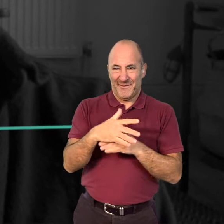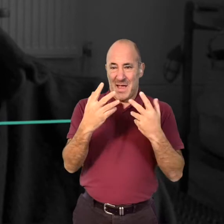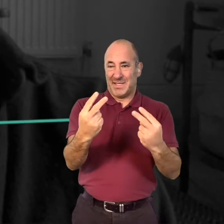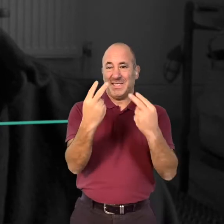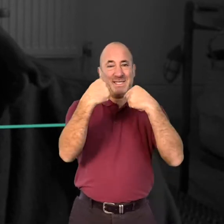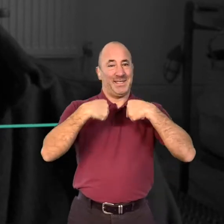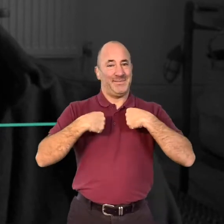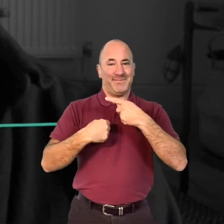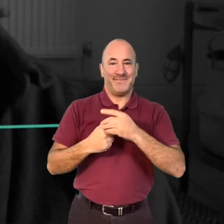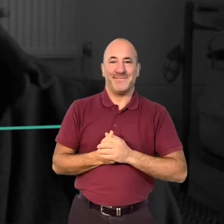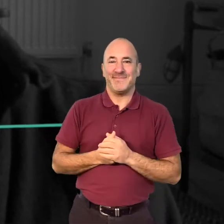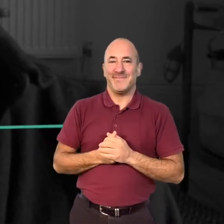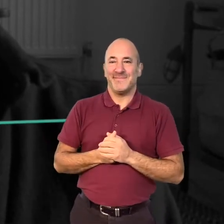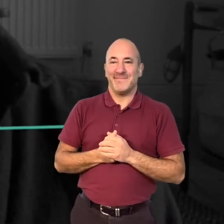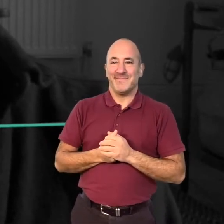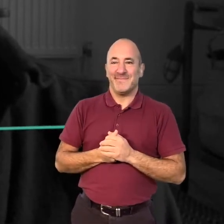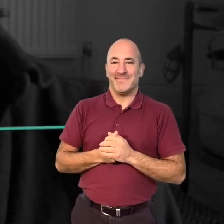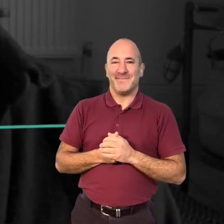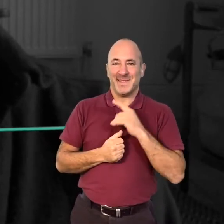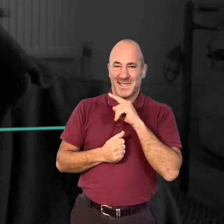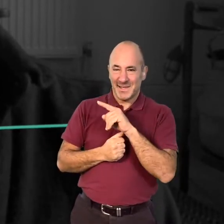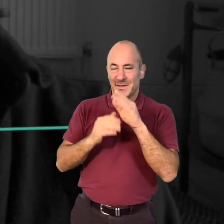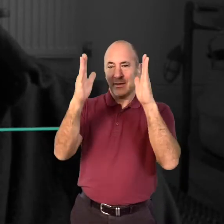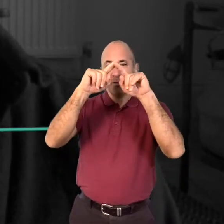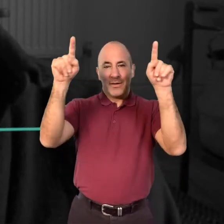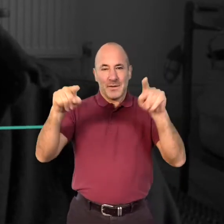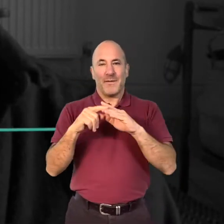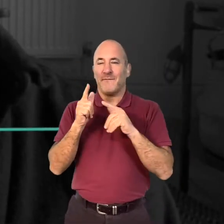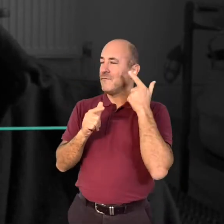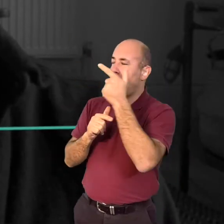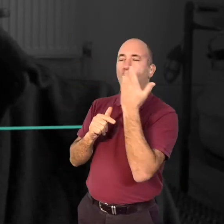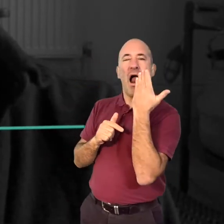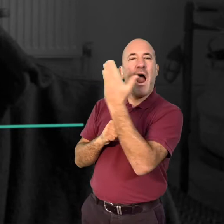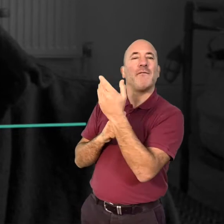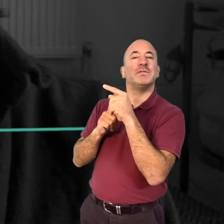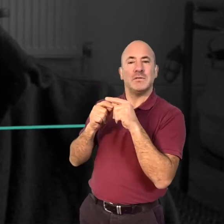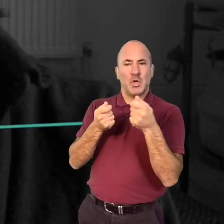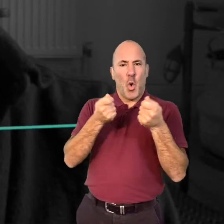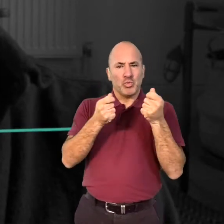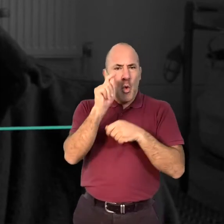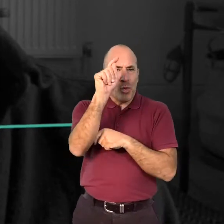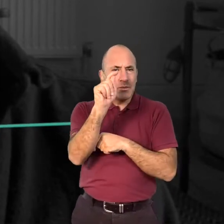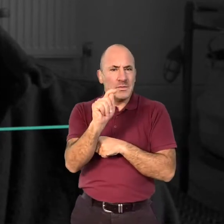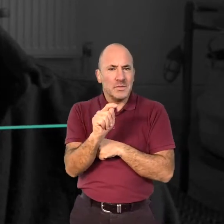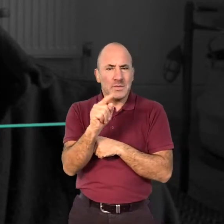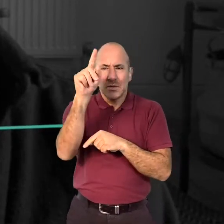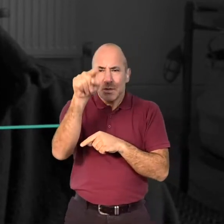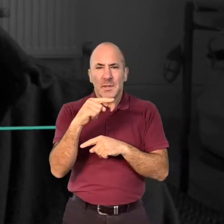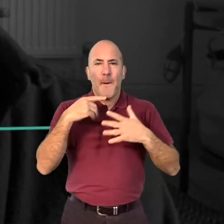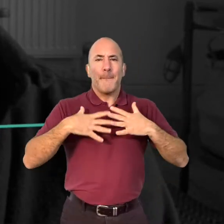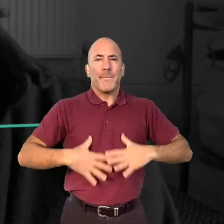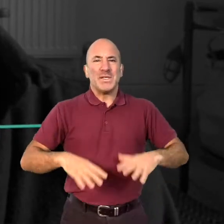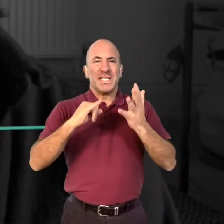this page now is, on the left hand side, some controls. Underneath Body Synth, it's got